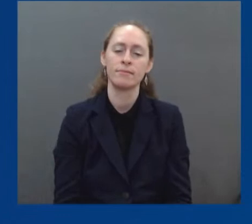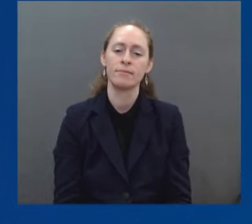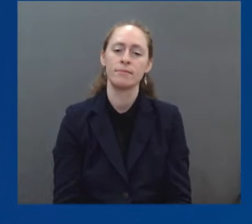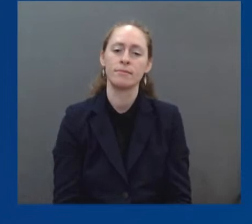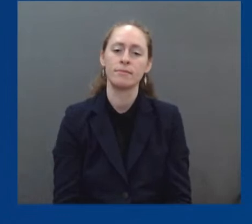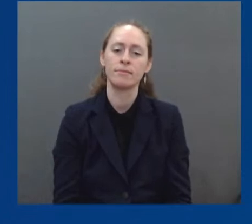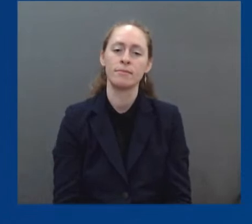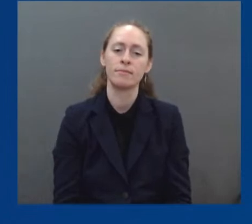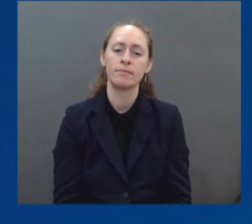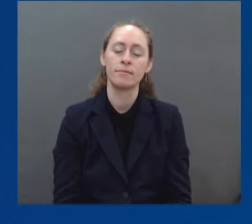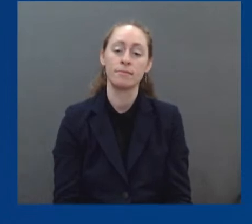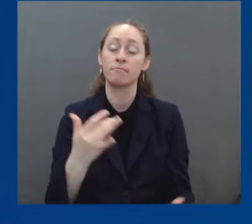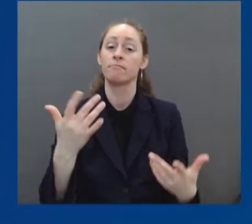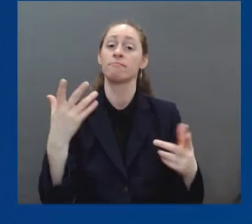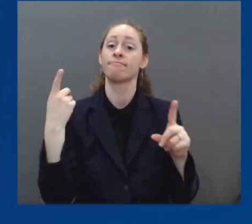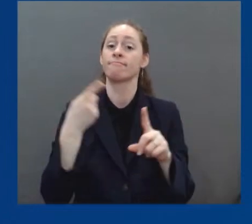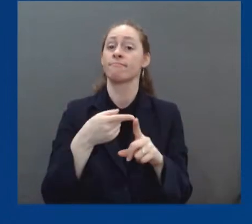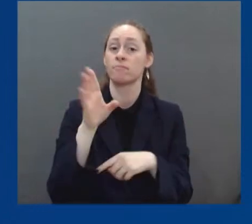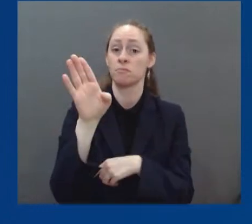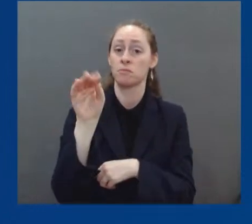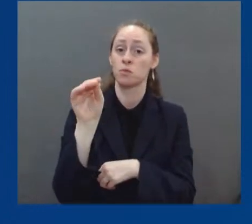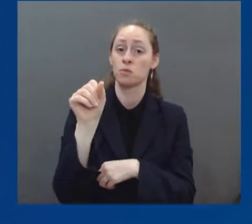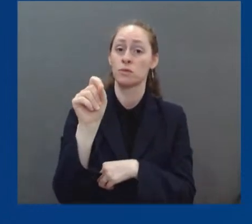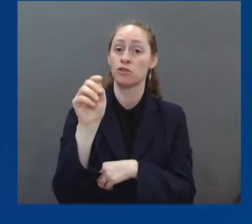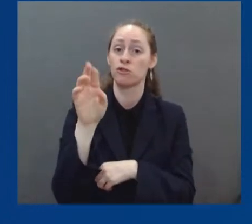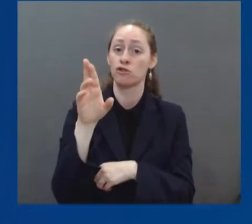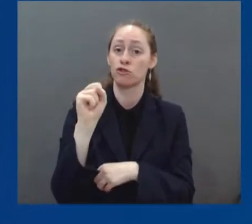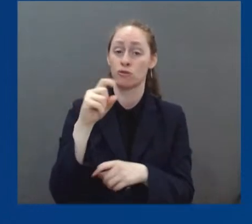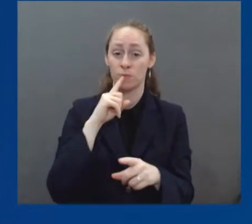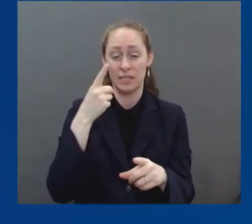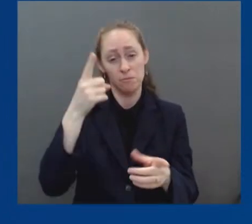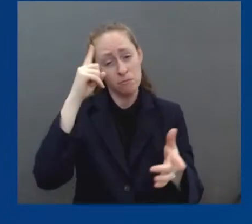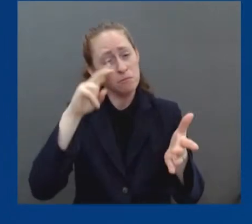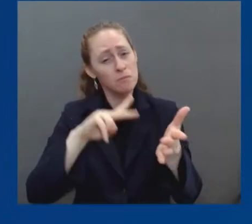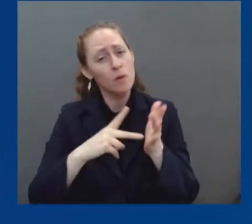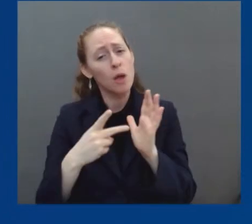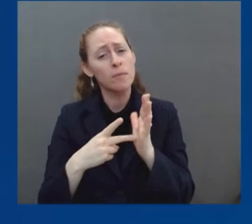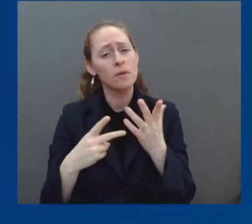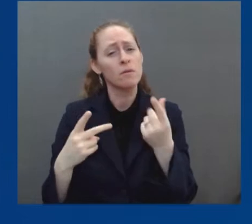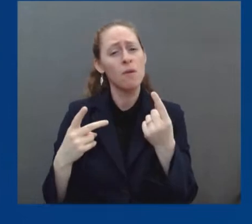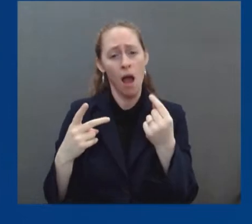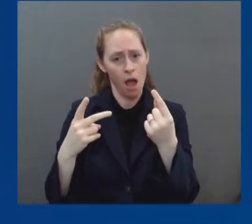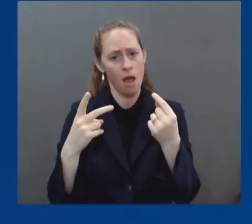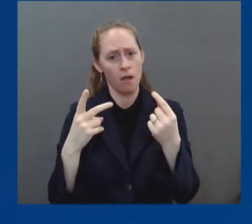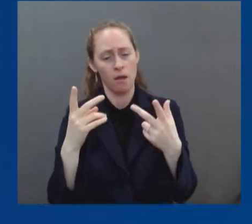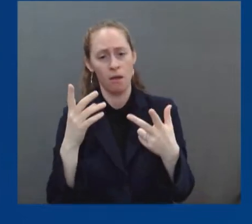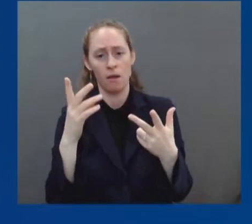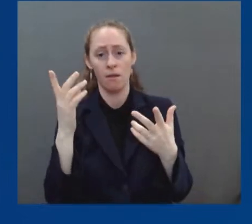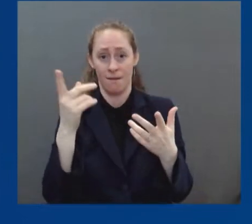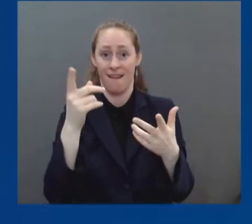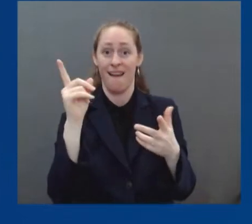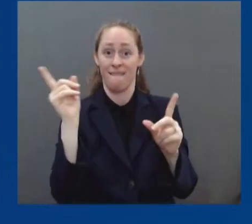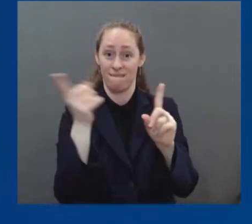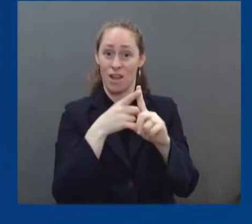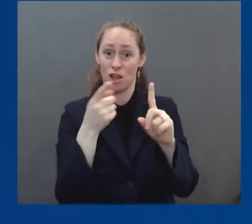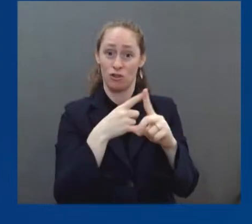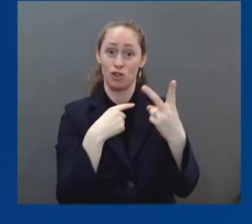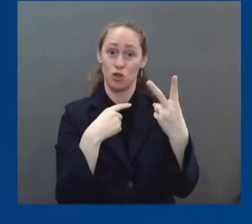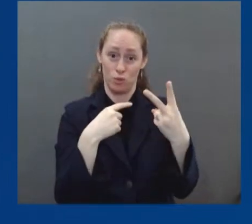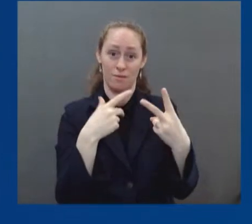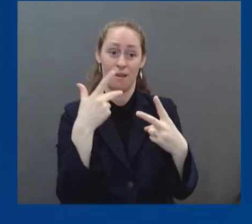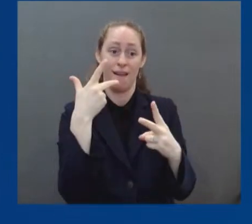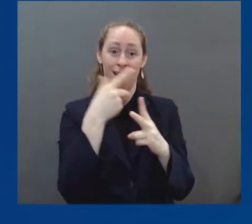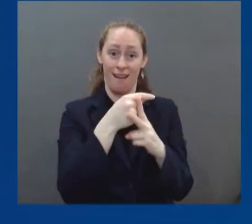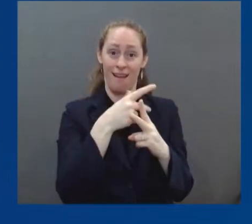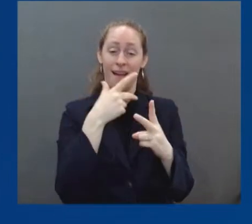restore the waning vaccine effectiveness of a primary vaccine series, including against severe disease. The effectiveness